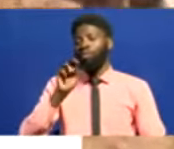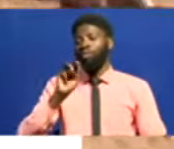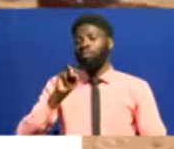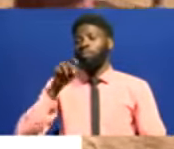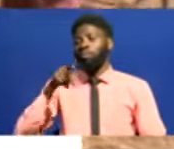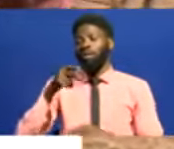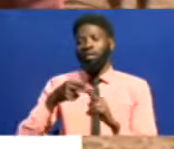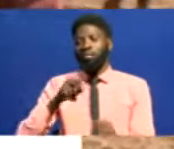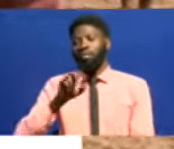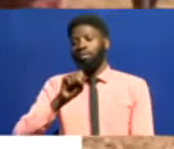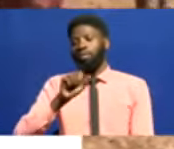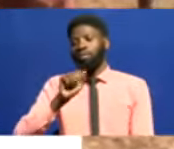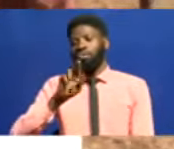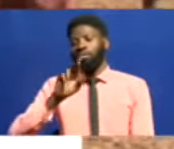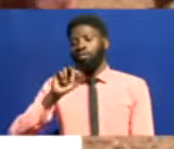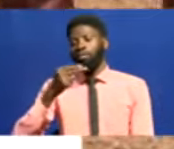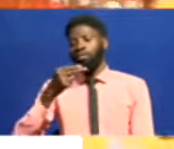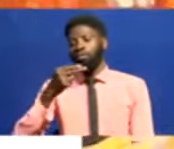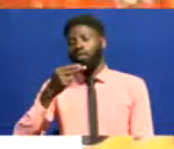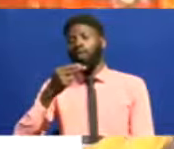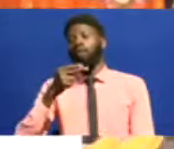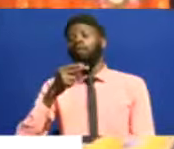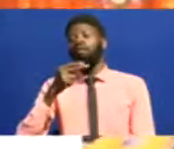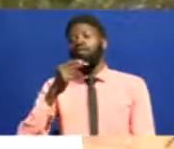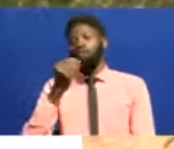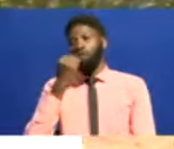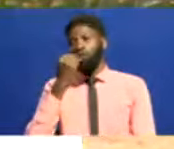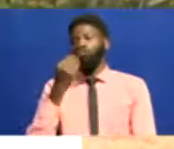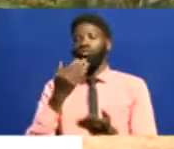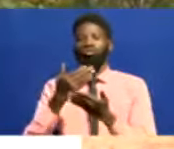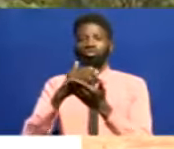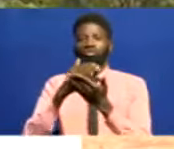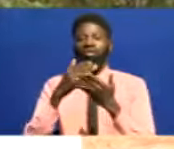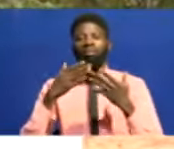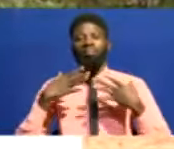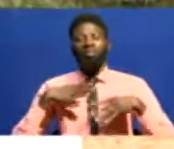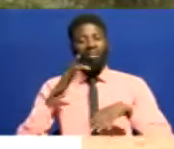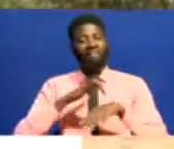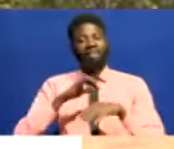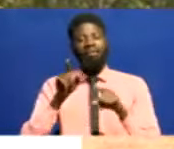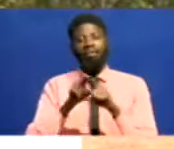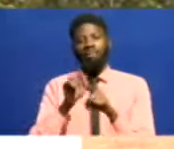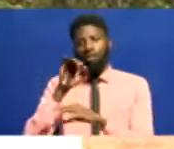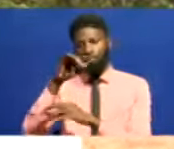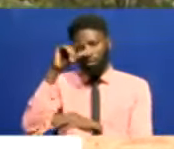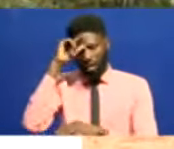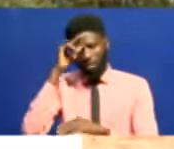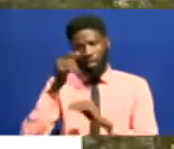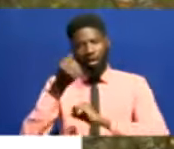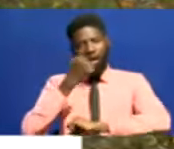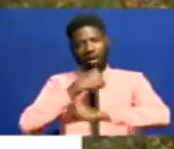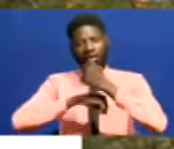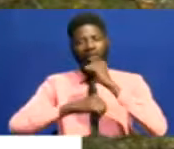residents and urged authorities to move with speed so that families can go back to their homes.